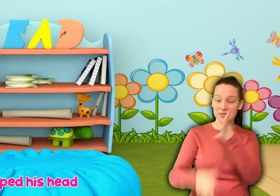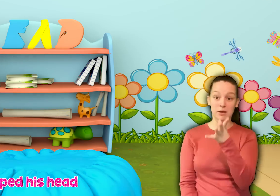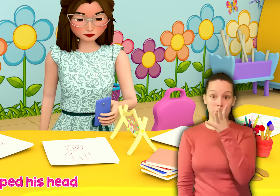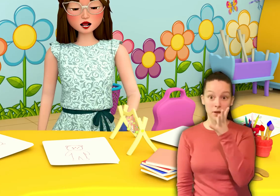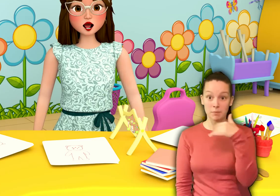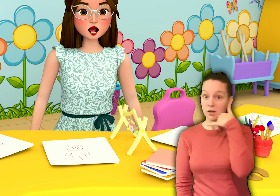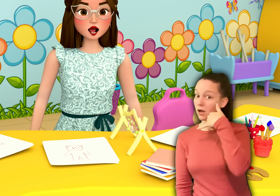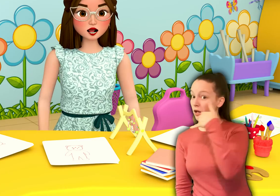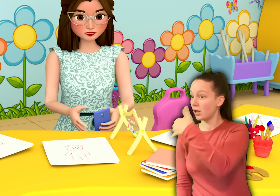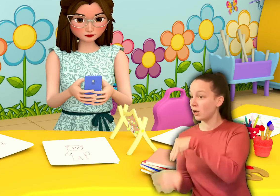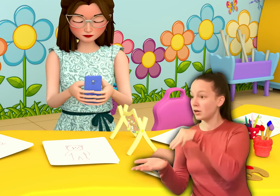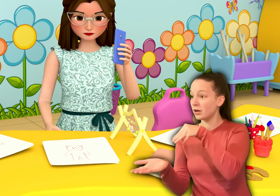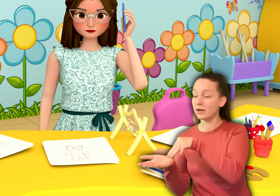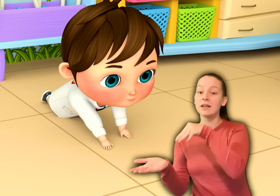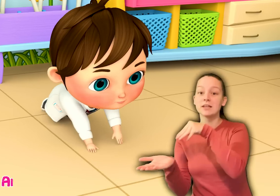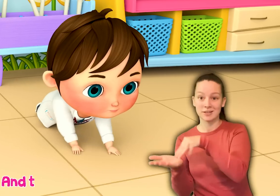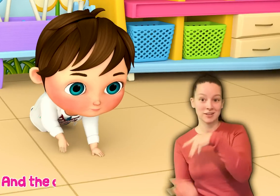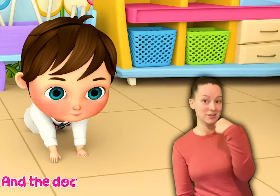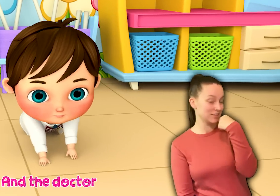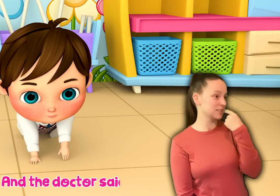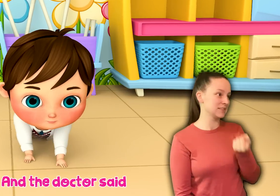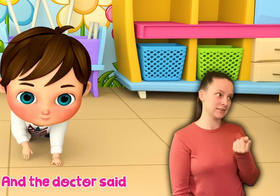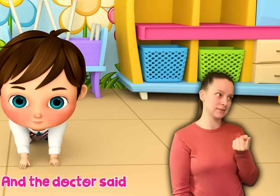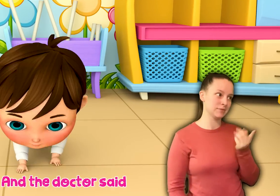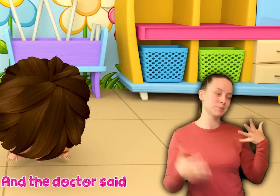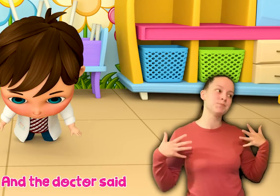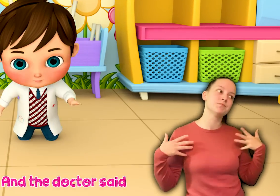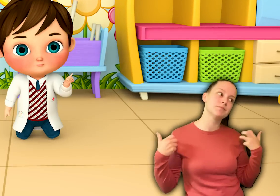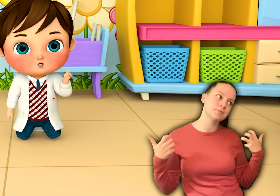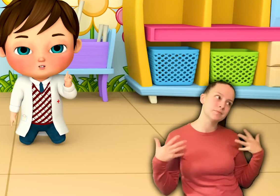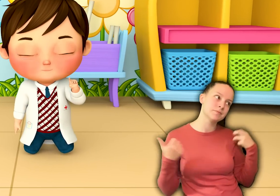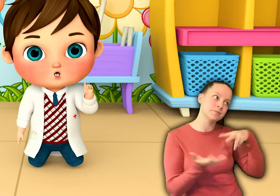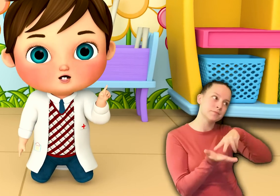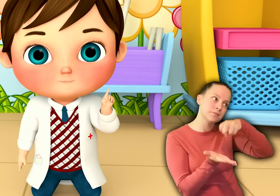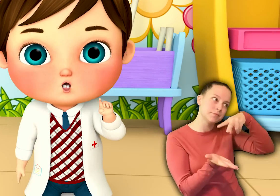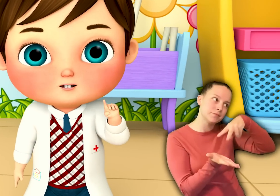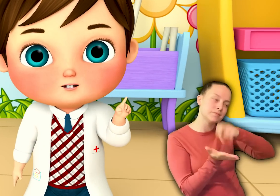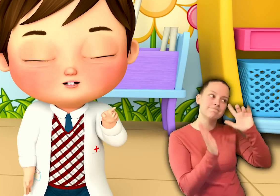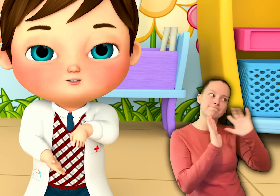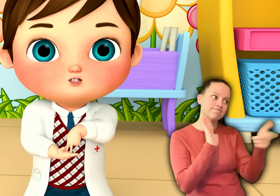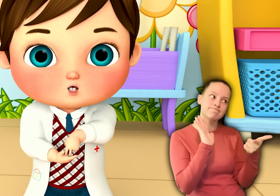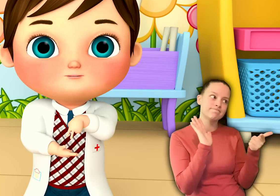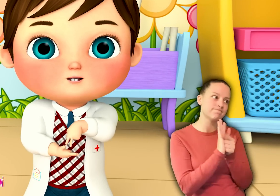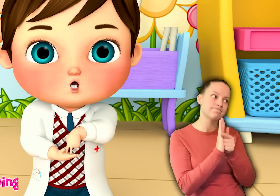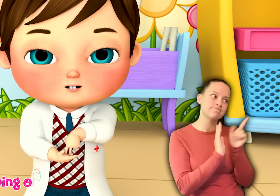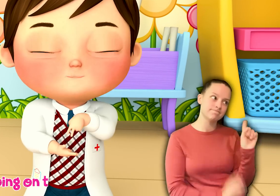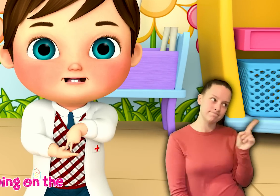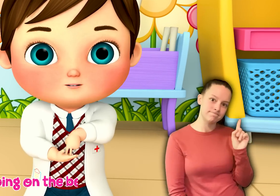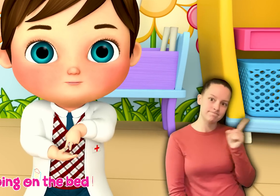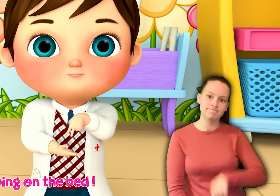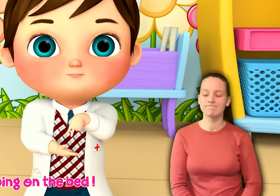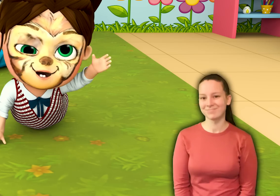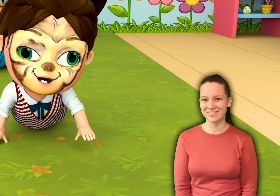his head so mama called the doctor and the doctor said no more monkey monkey jumping